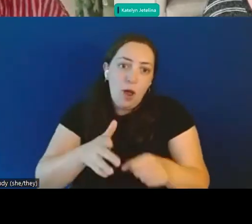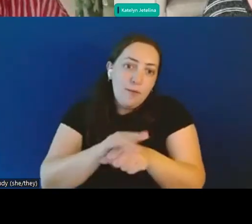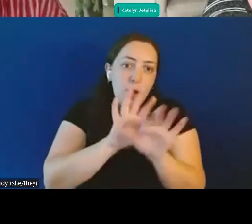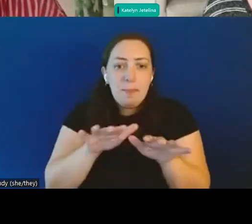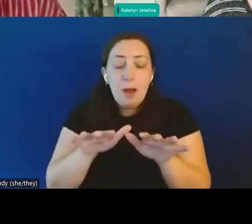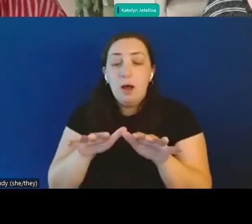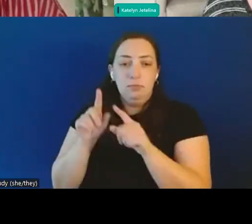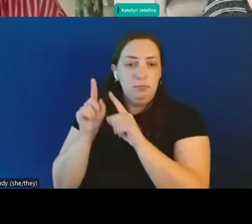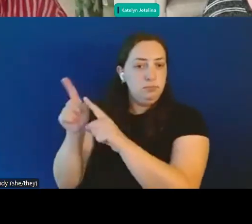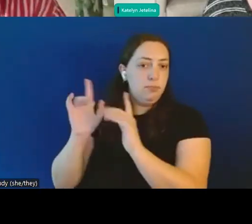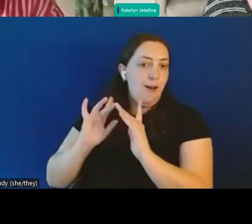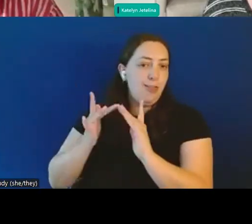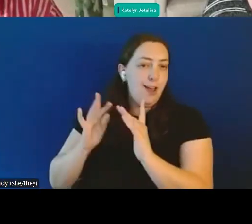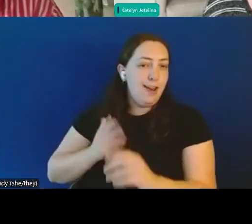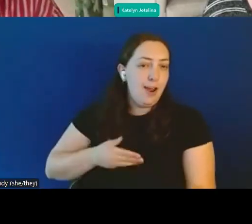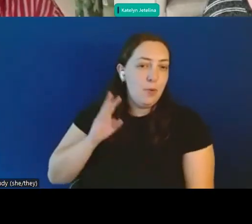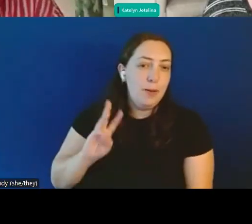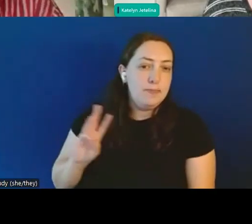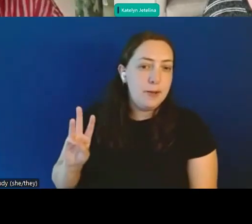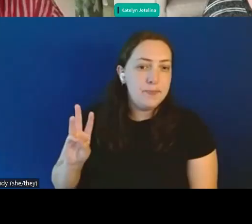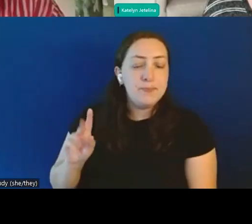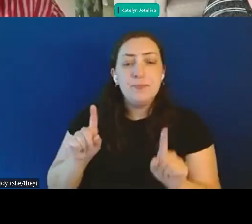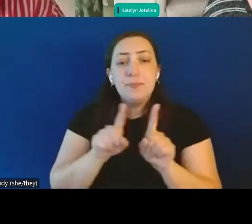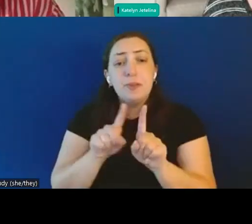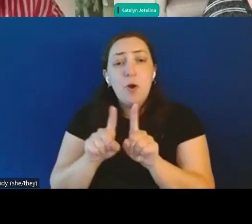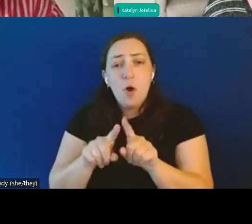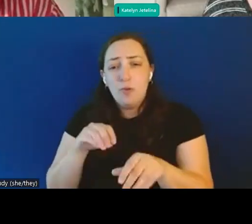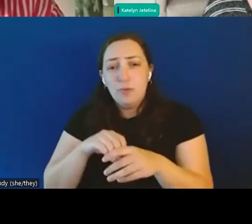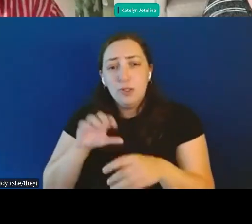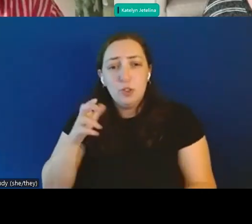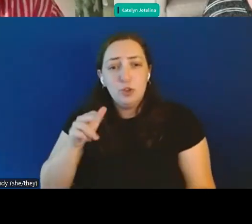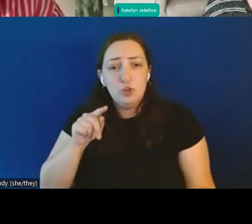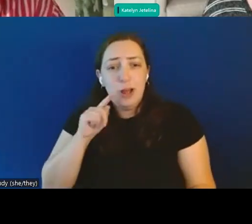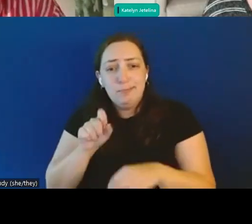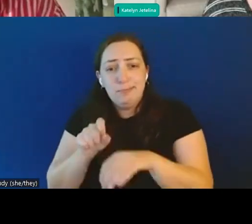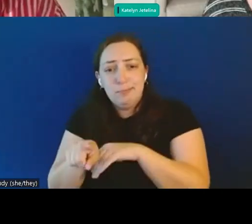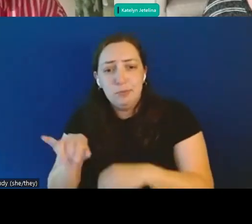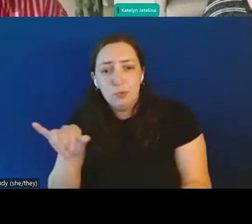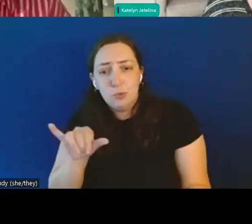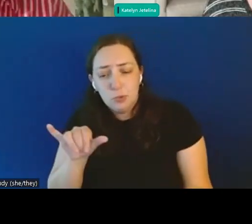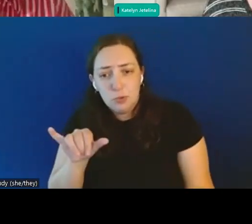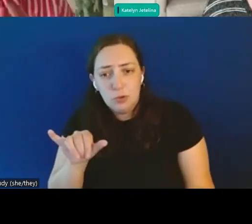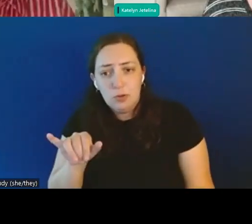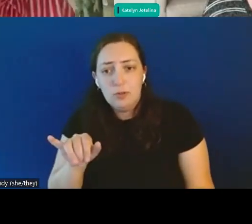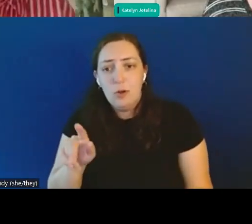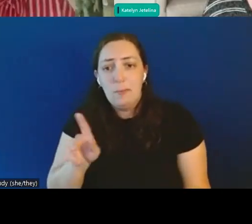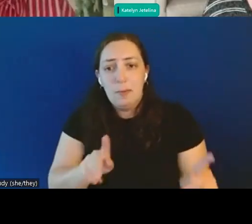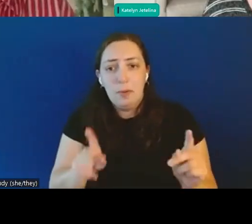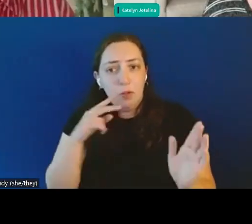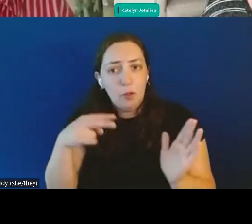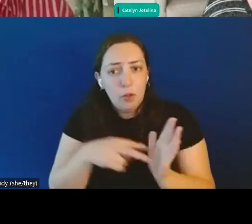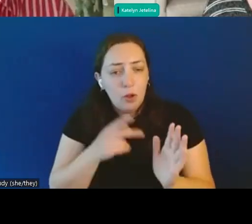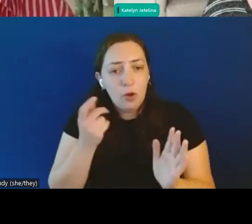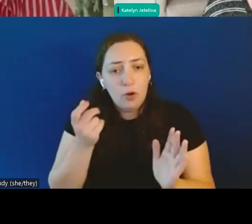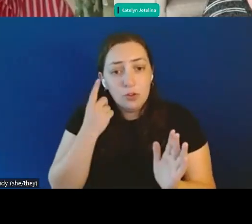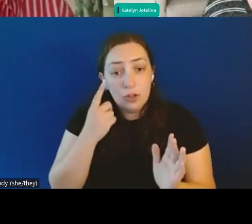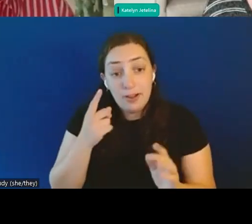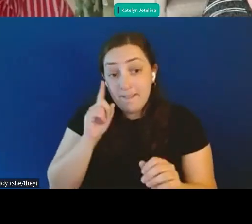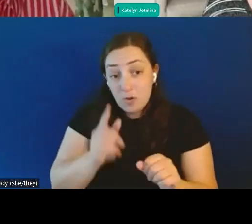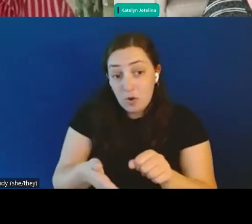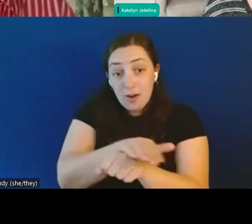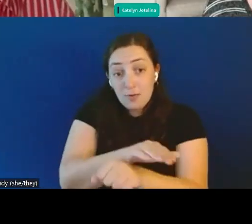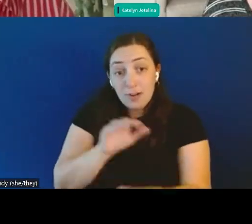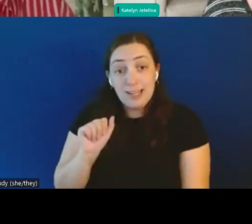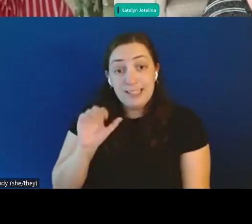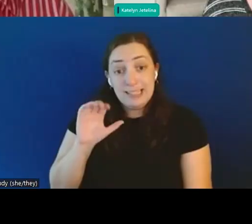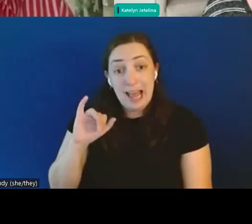is on our website. We'll also drop it in the chat to help folks better understand that for coverage, ACIP,